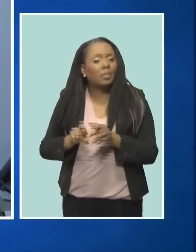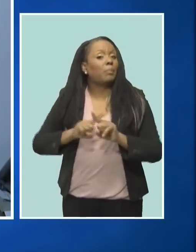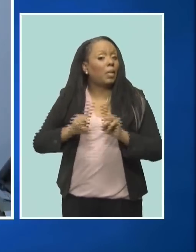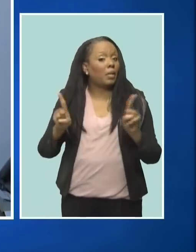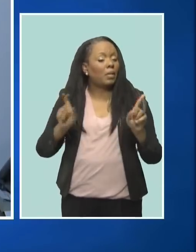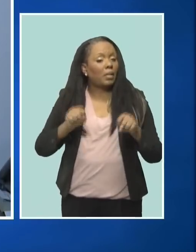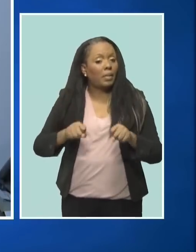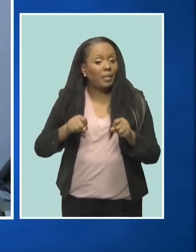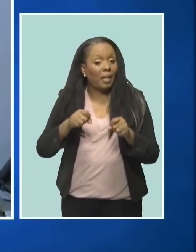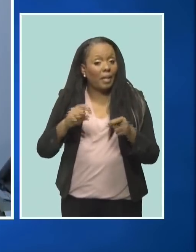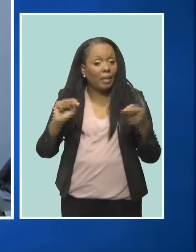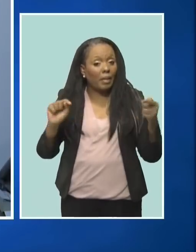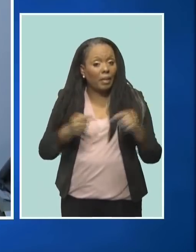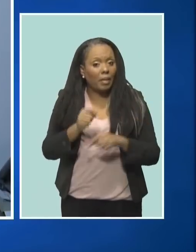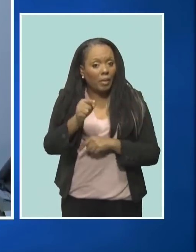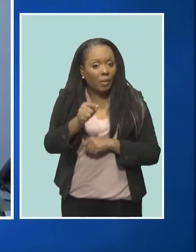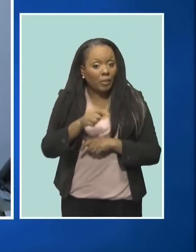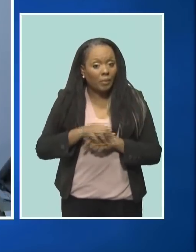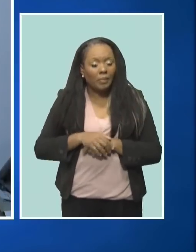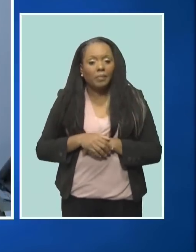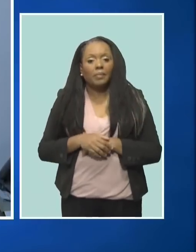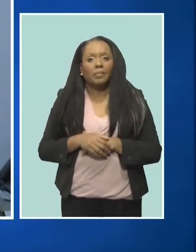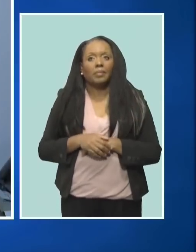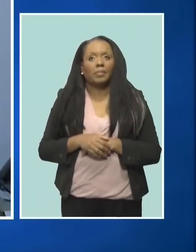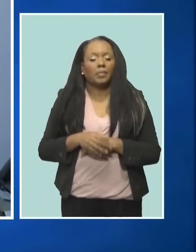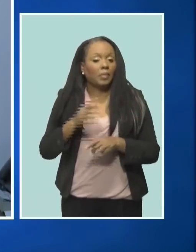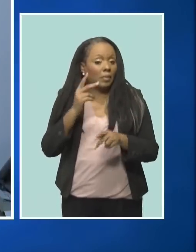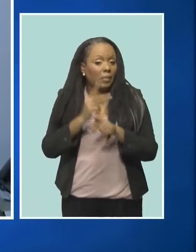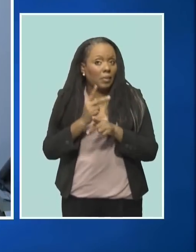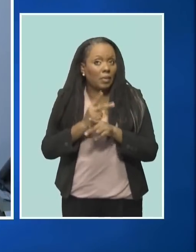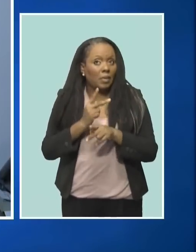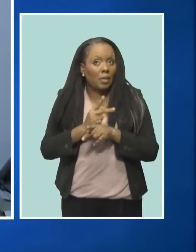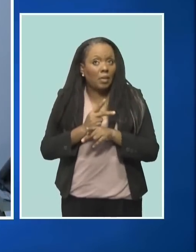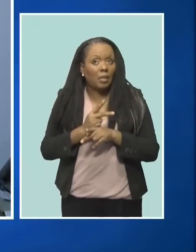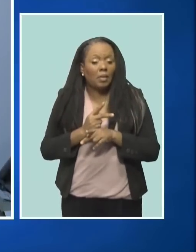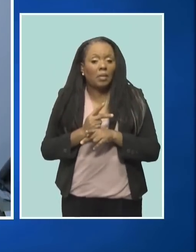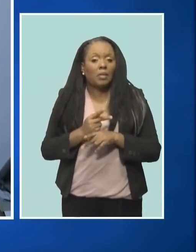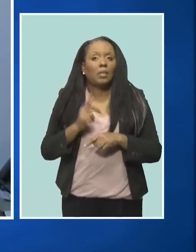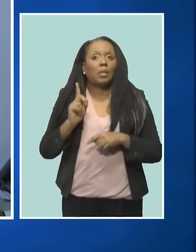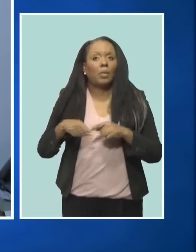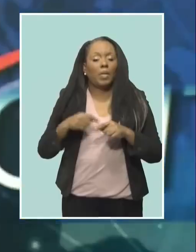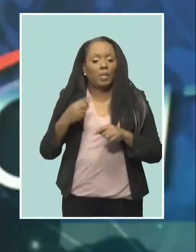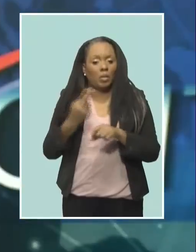I implore you to use protective equipment.